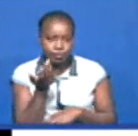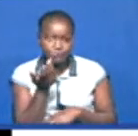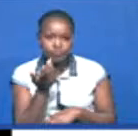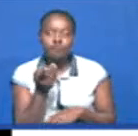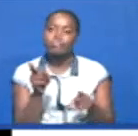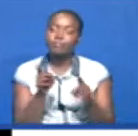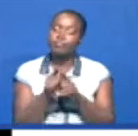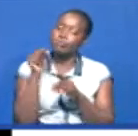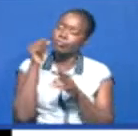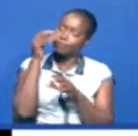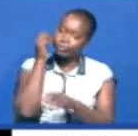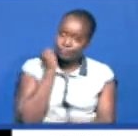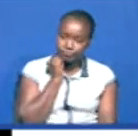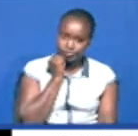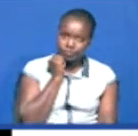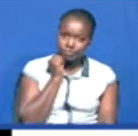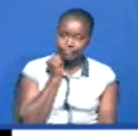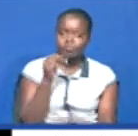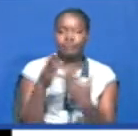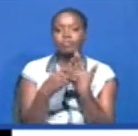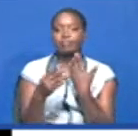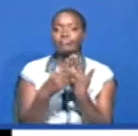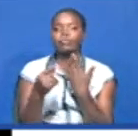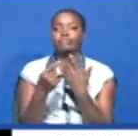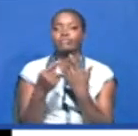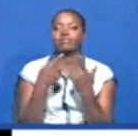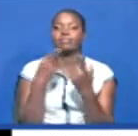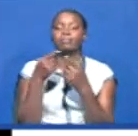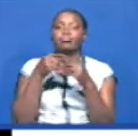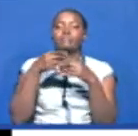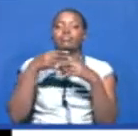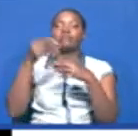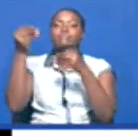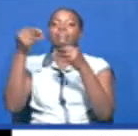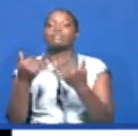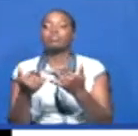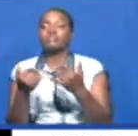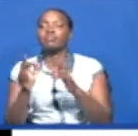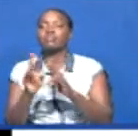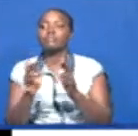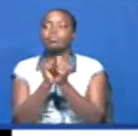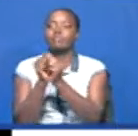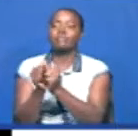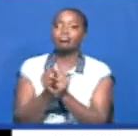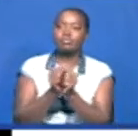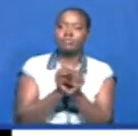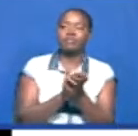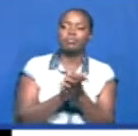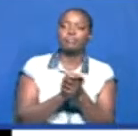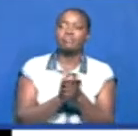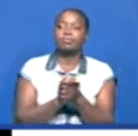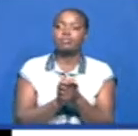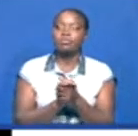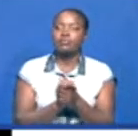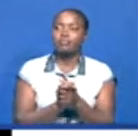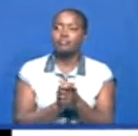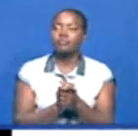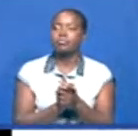dull by talking off the cuff. I think now we are there. Are we there? Are we there?